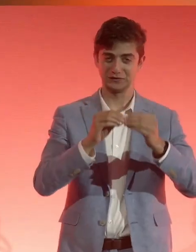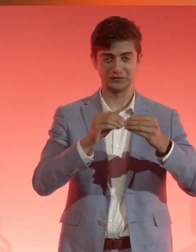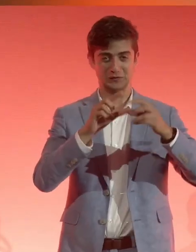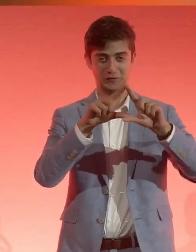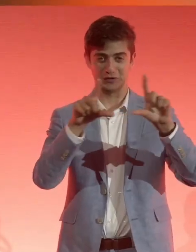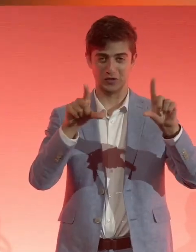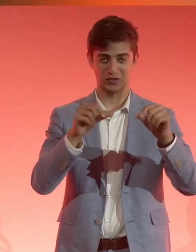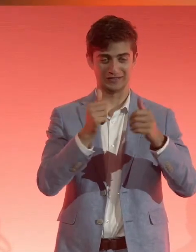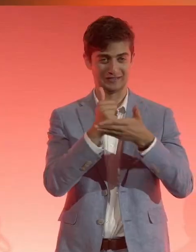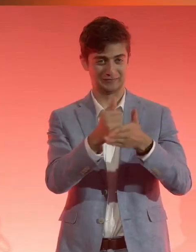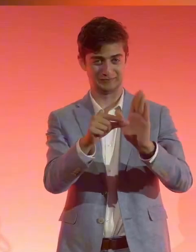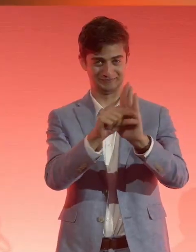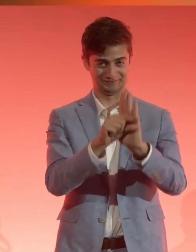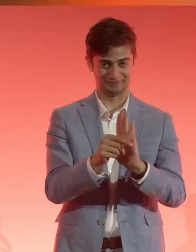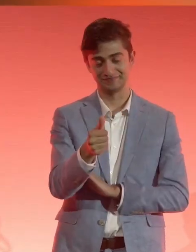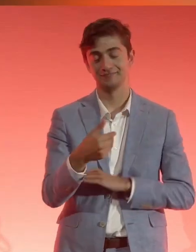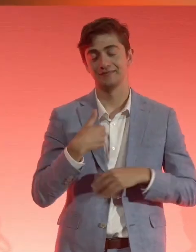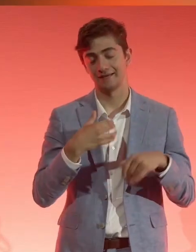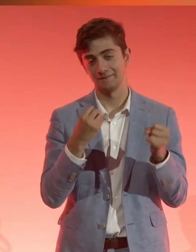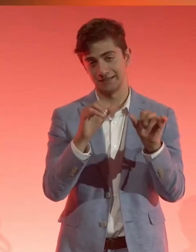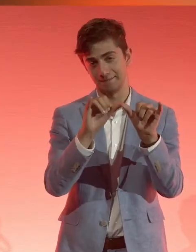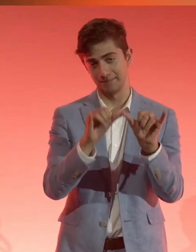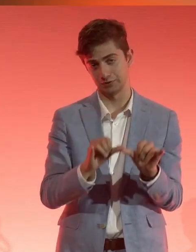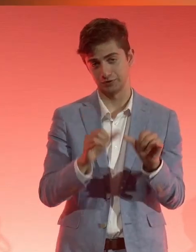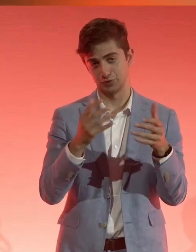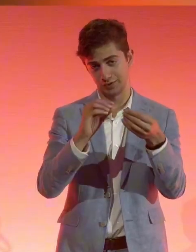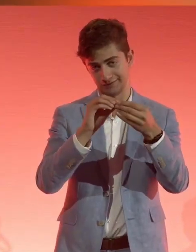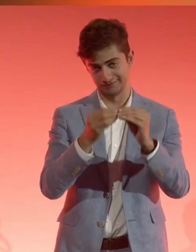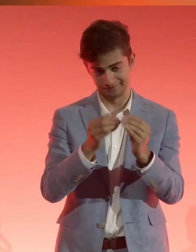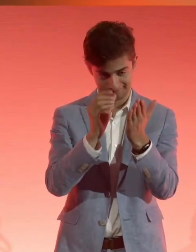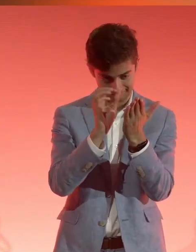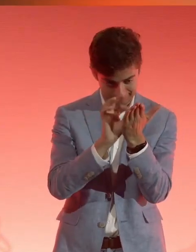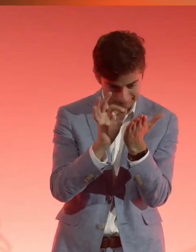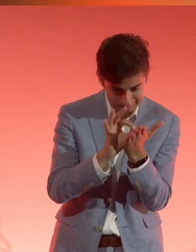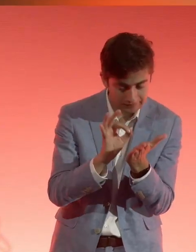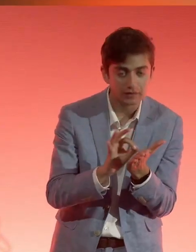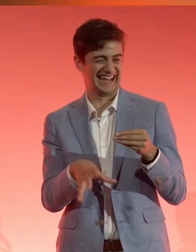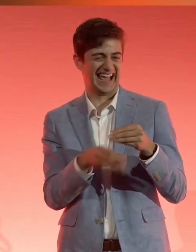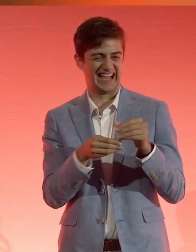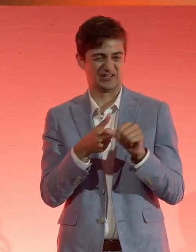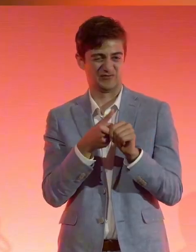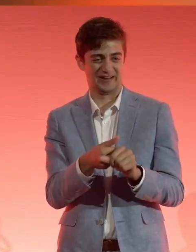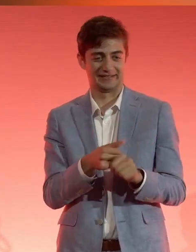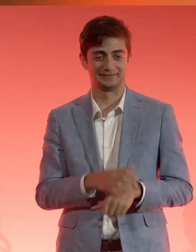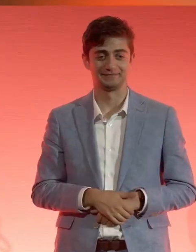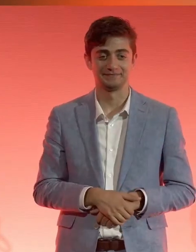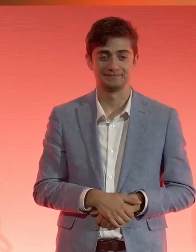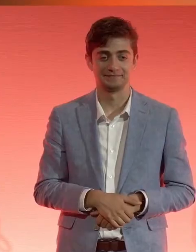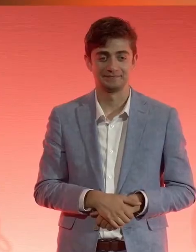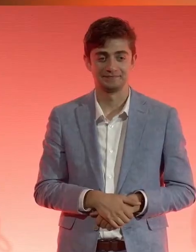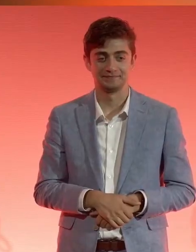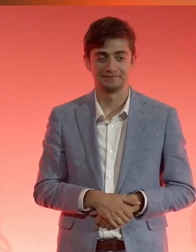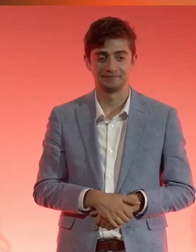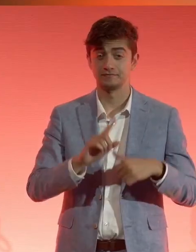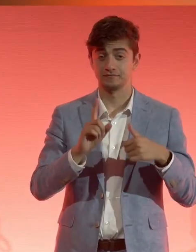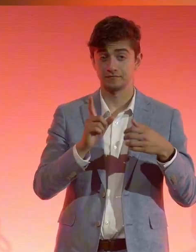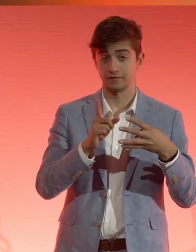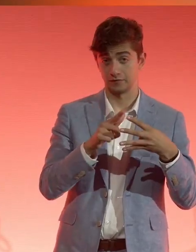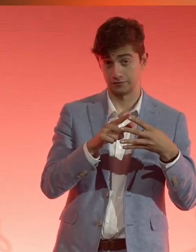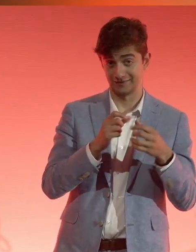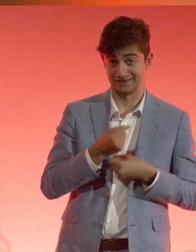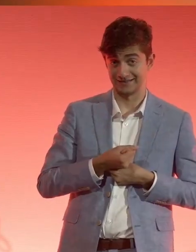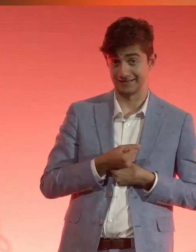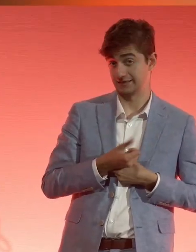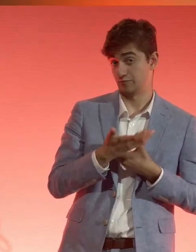It has a number of metrics that you already measure and some new metrics that you need to track. First, in terms of Express,